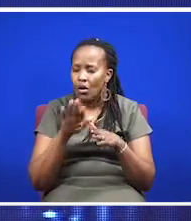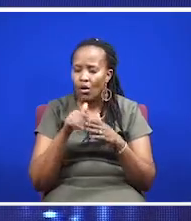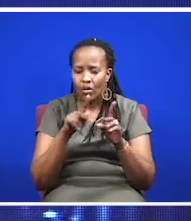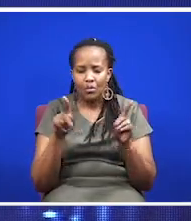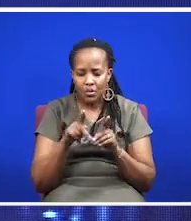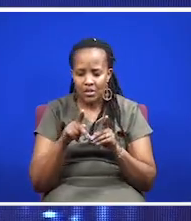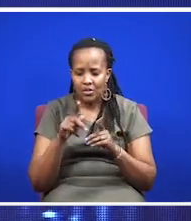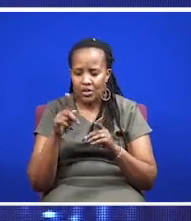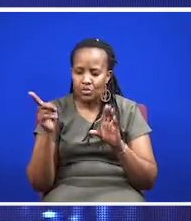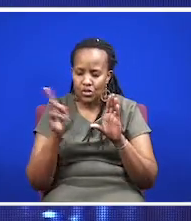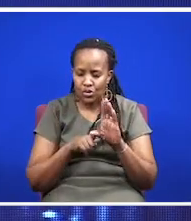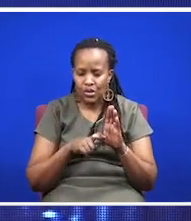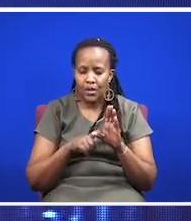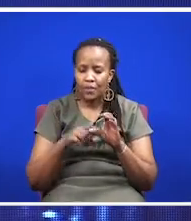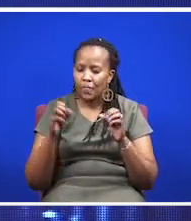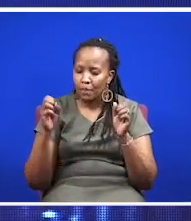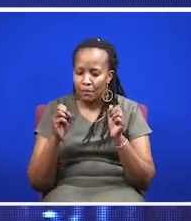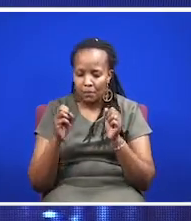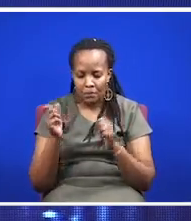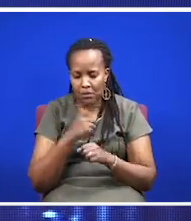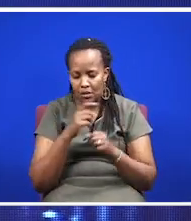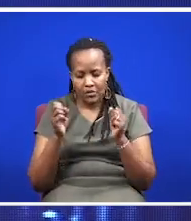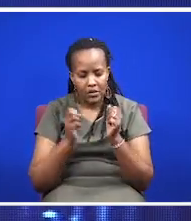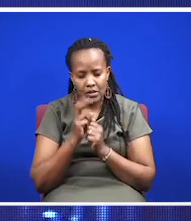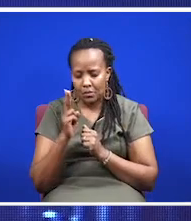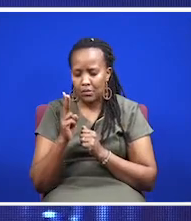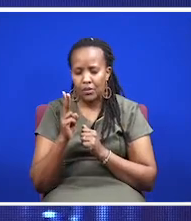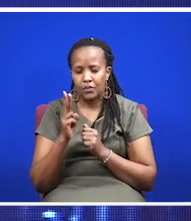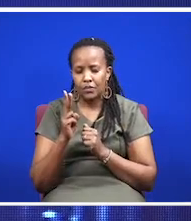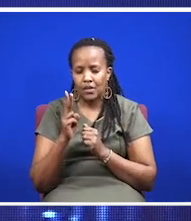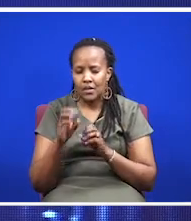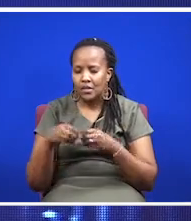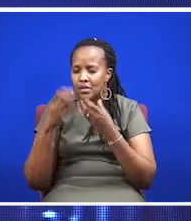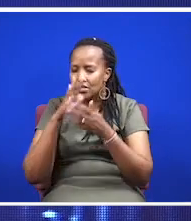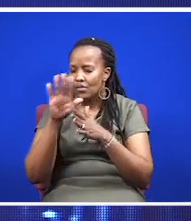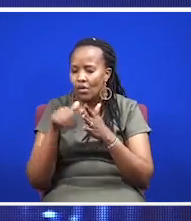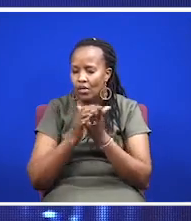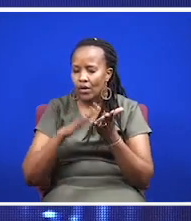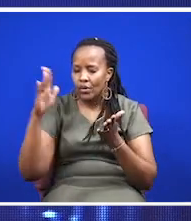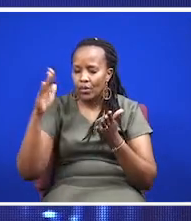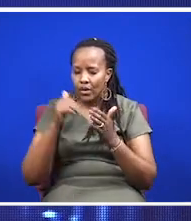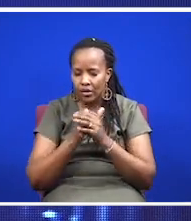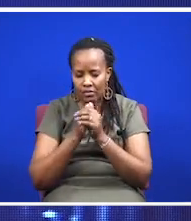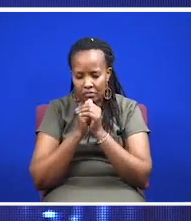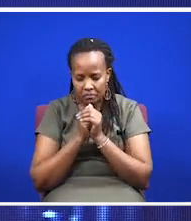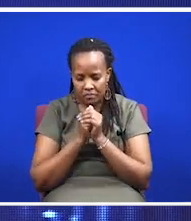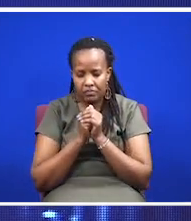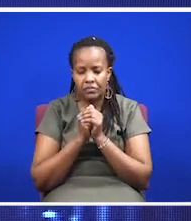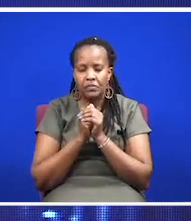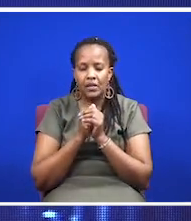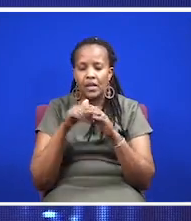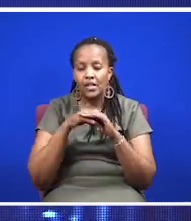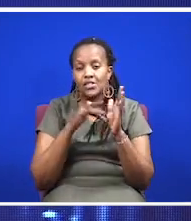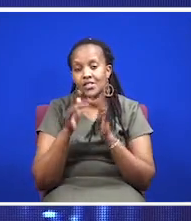into December and we wind up this year, because indeed you deserve all the glory and all the honor. In Jesus' name we